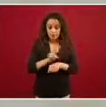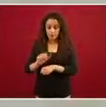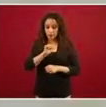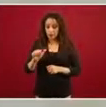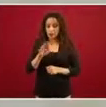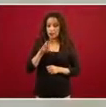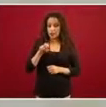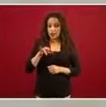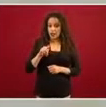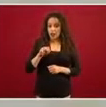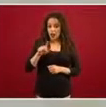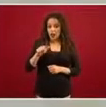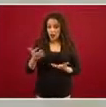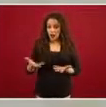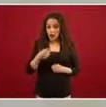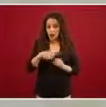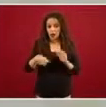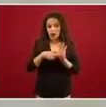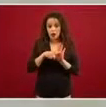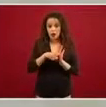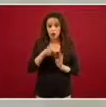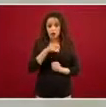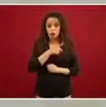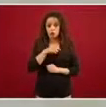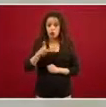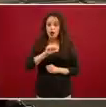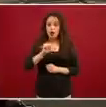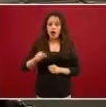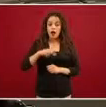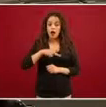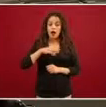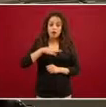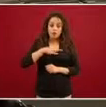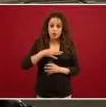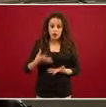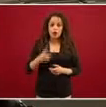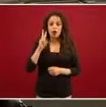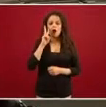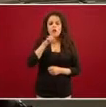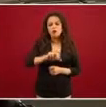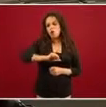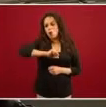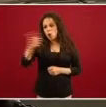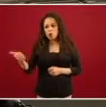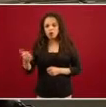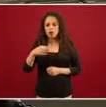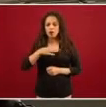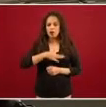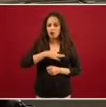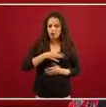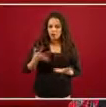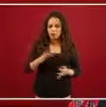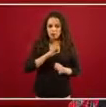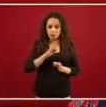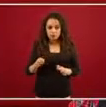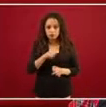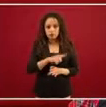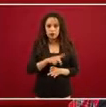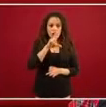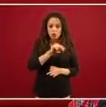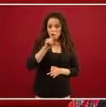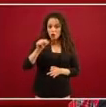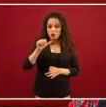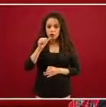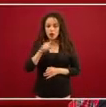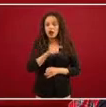Either that is whether that is a positive or a negative result, they have to input it. Remember that the Sentinel model means that if